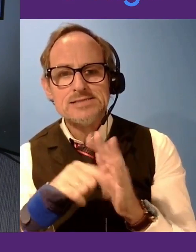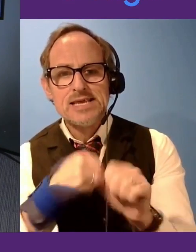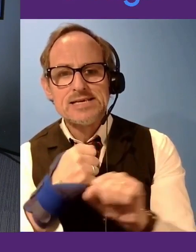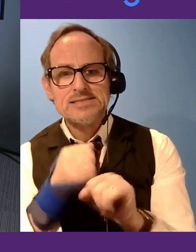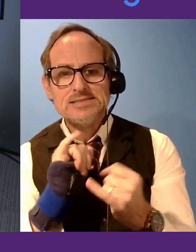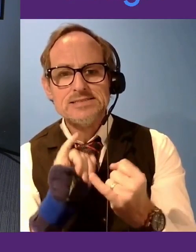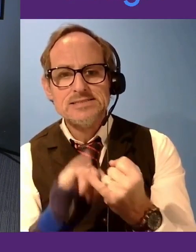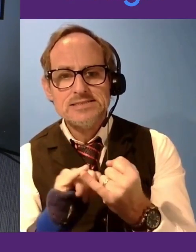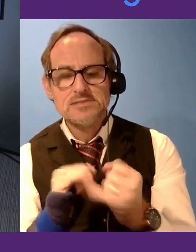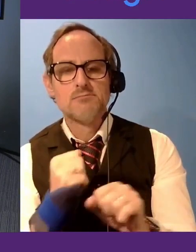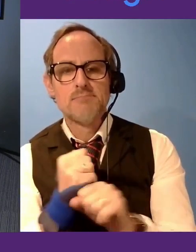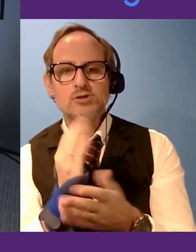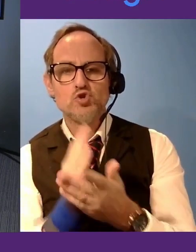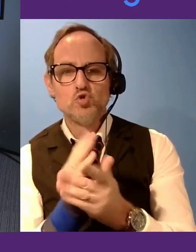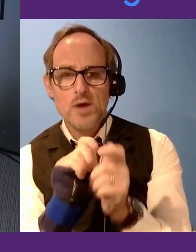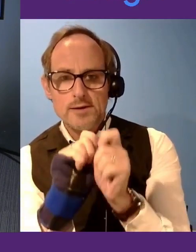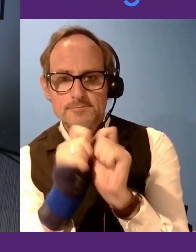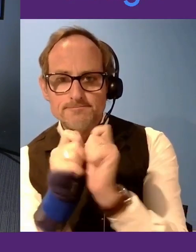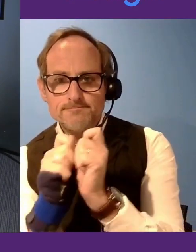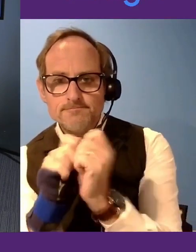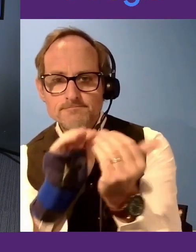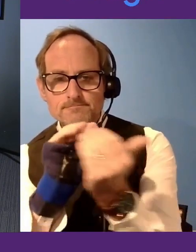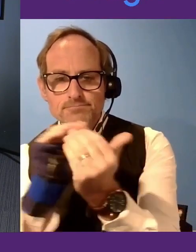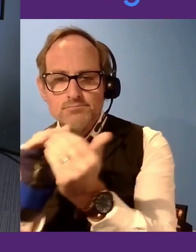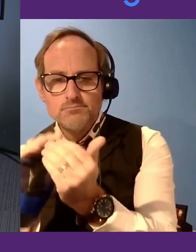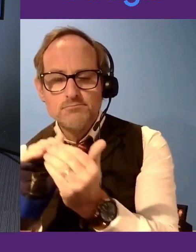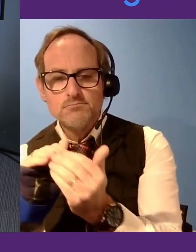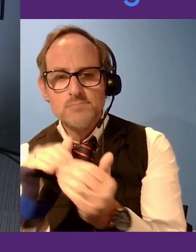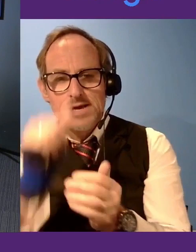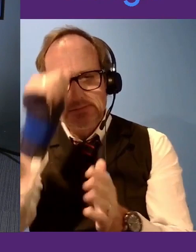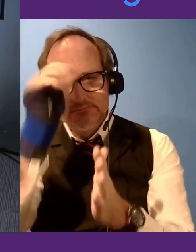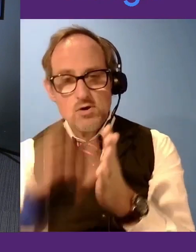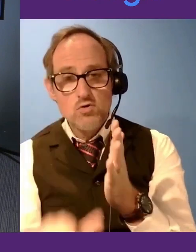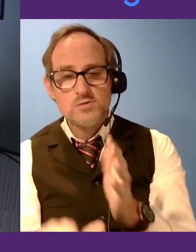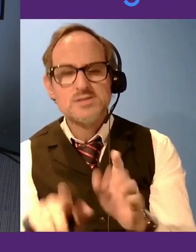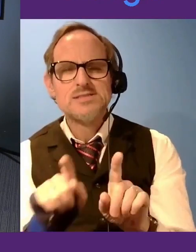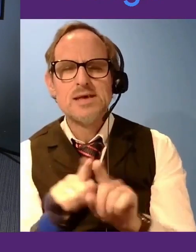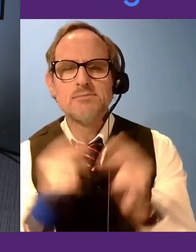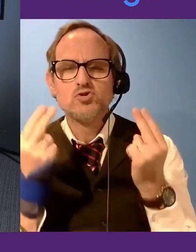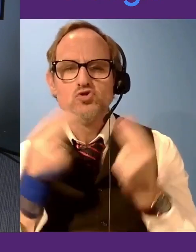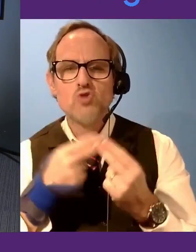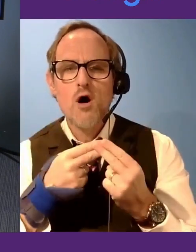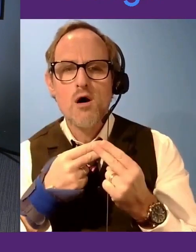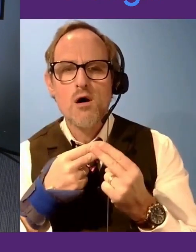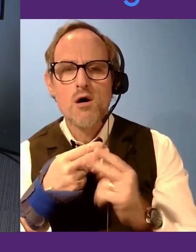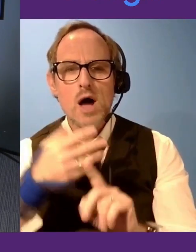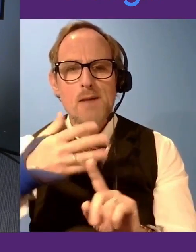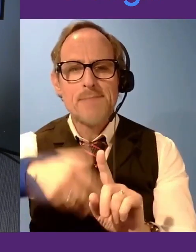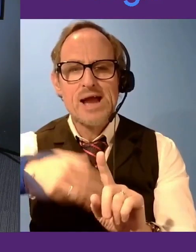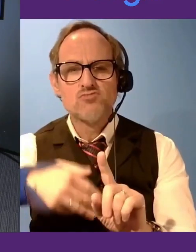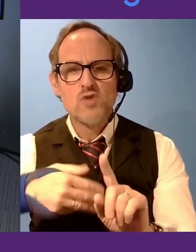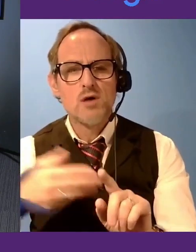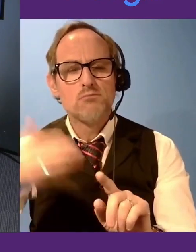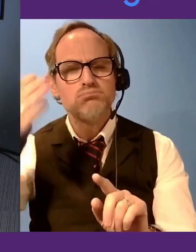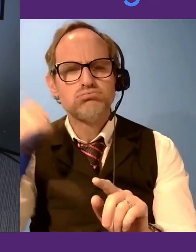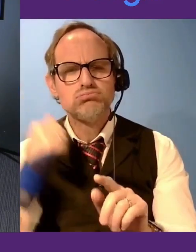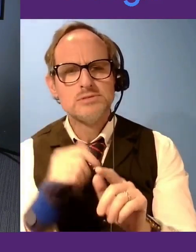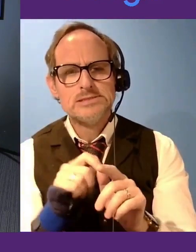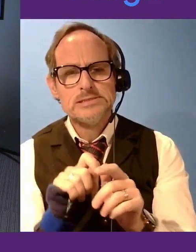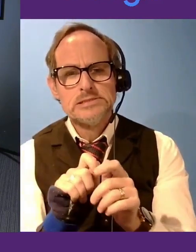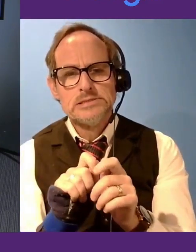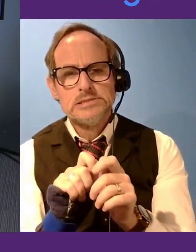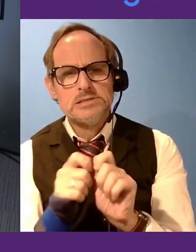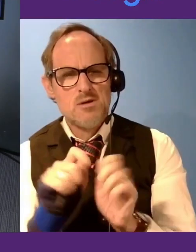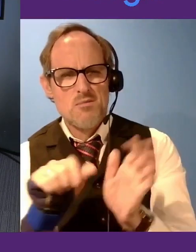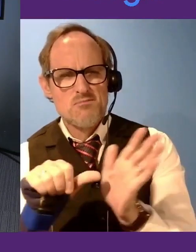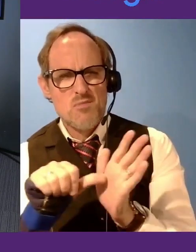at Spotify previously, and we had a dark background, and it was fixed, and that created a lot of problems for people with astigmatism,